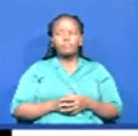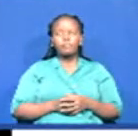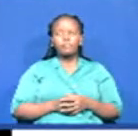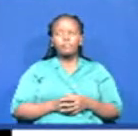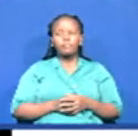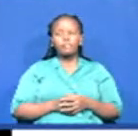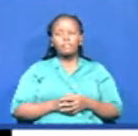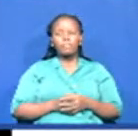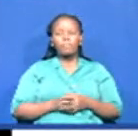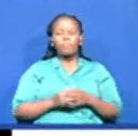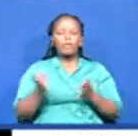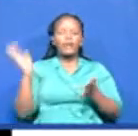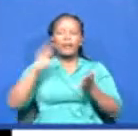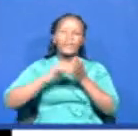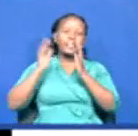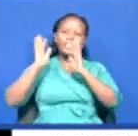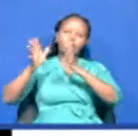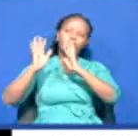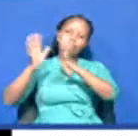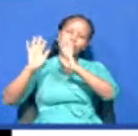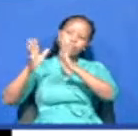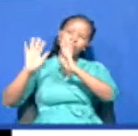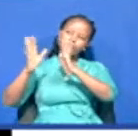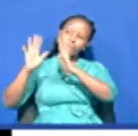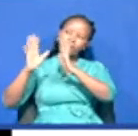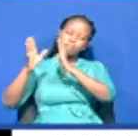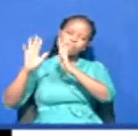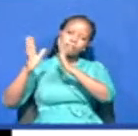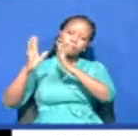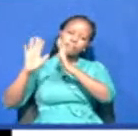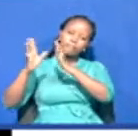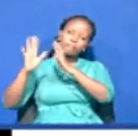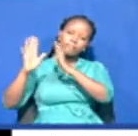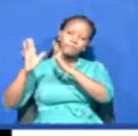Well, another round of applause to